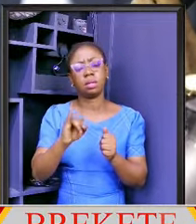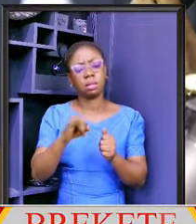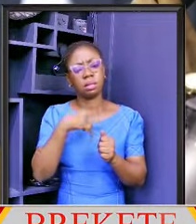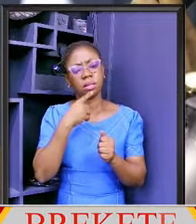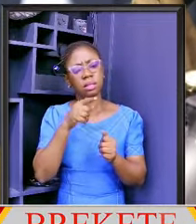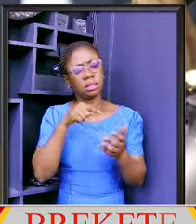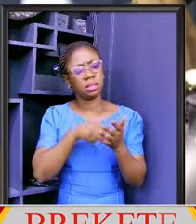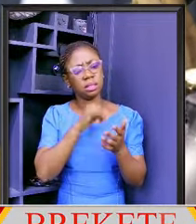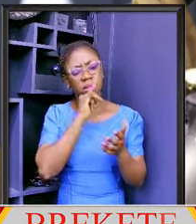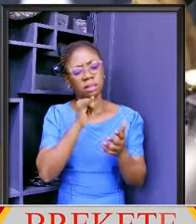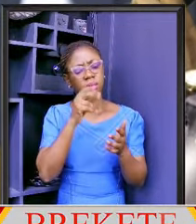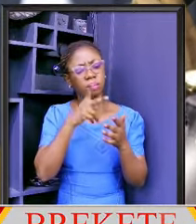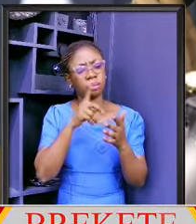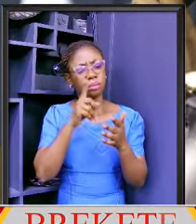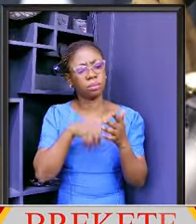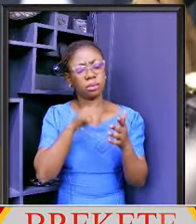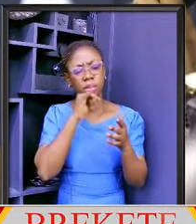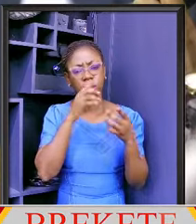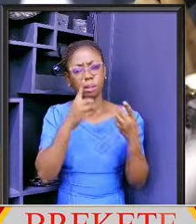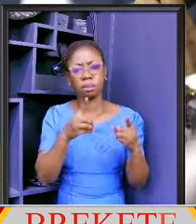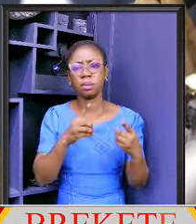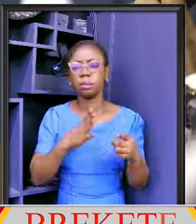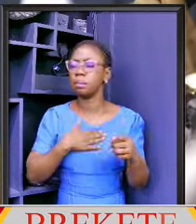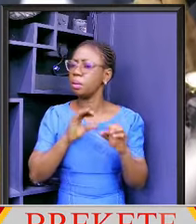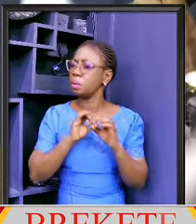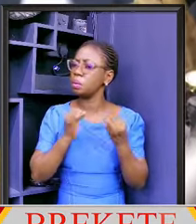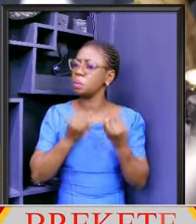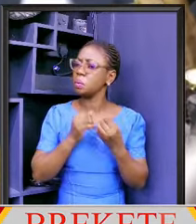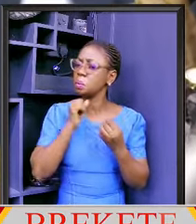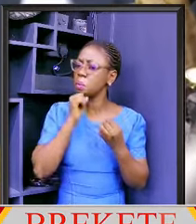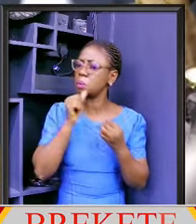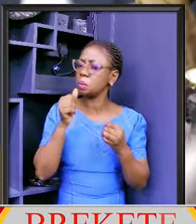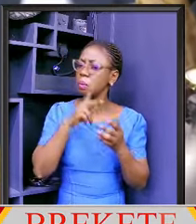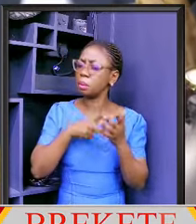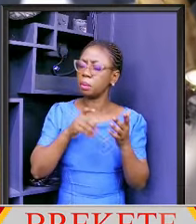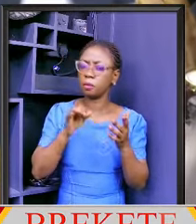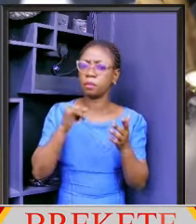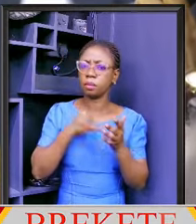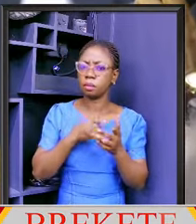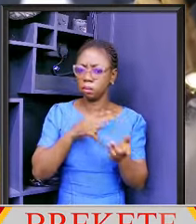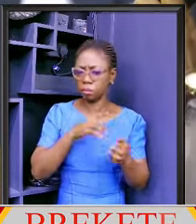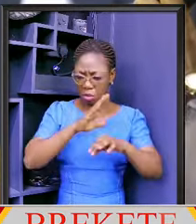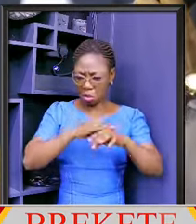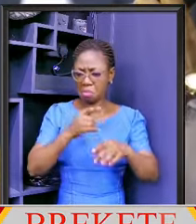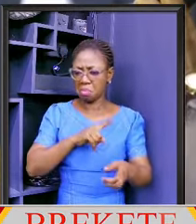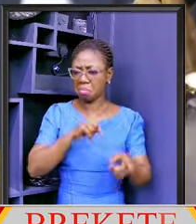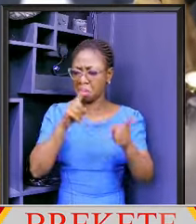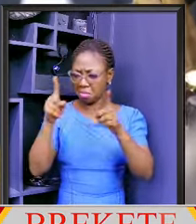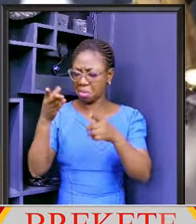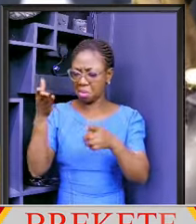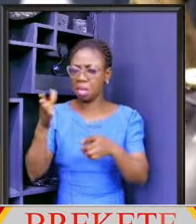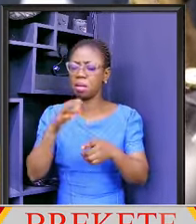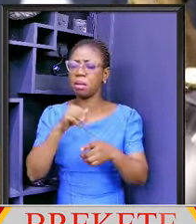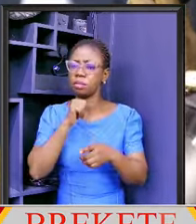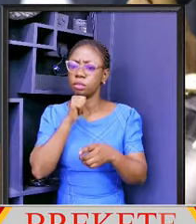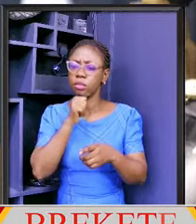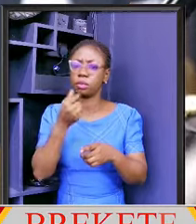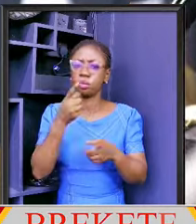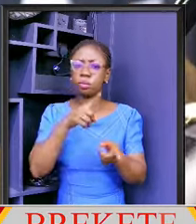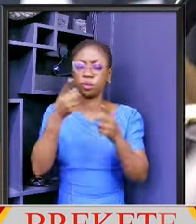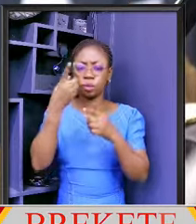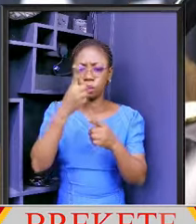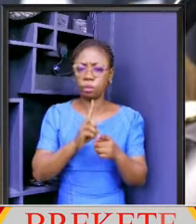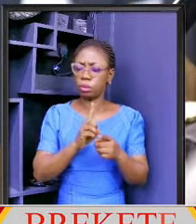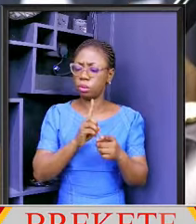what is happening. My organization is not part of it. He called me, said, come. I went. When I went there, I did not go alone. Whatever I go, I carry